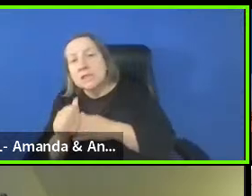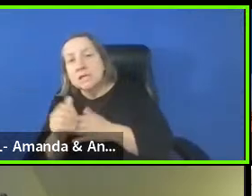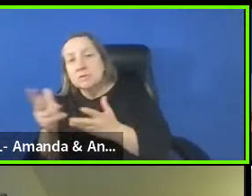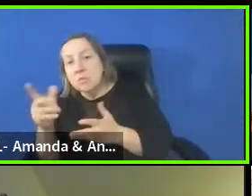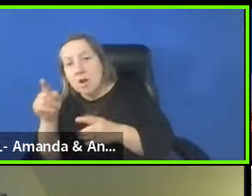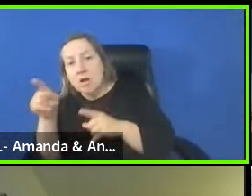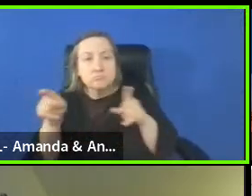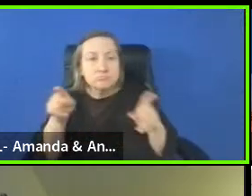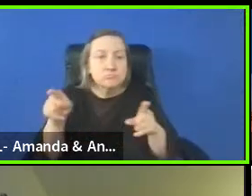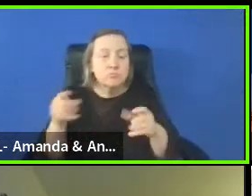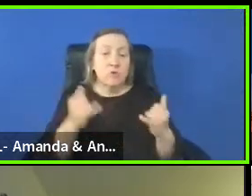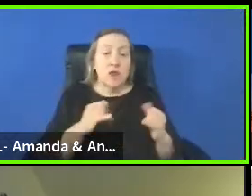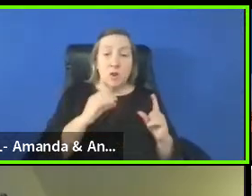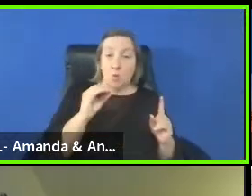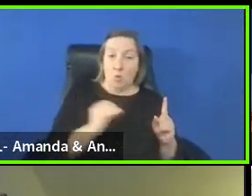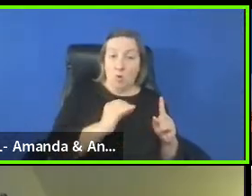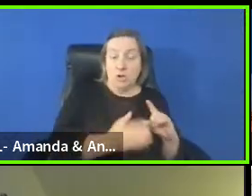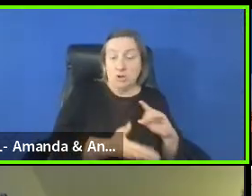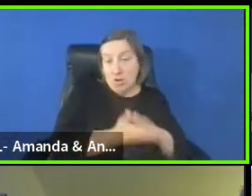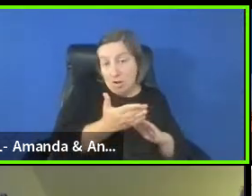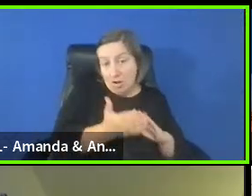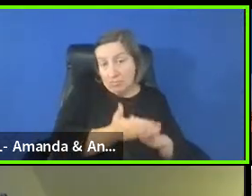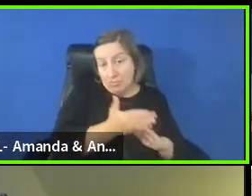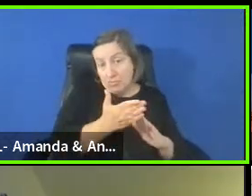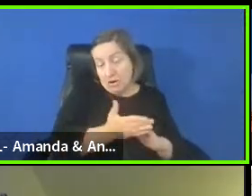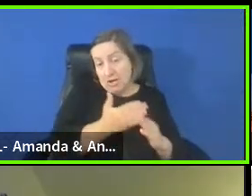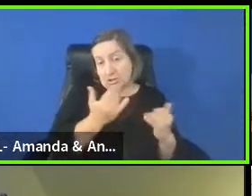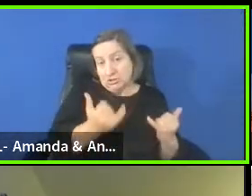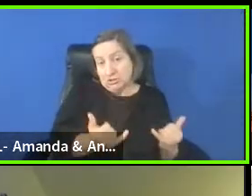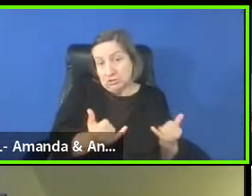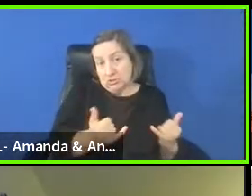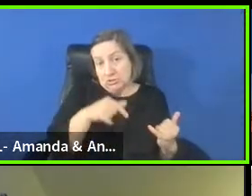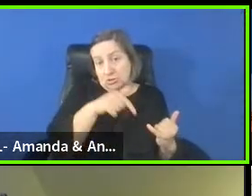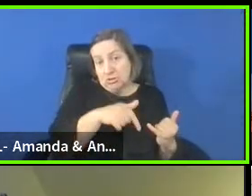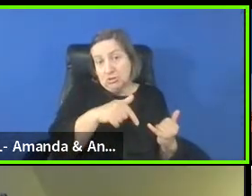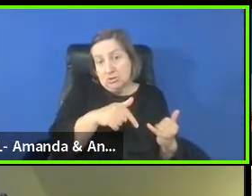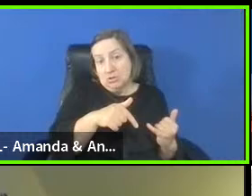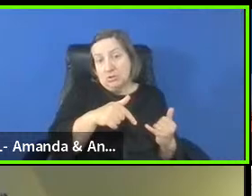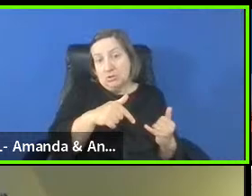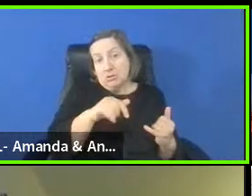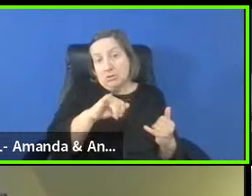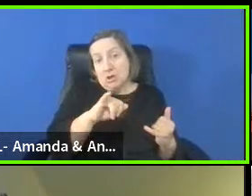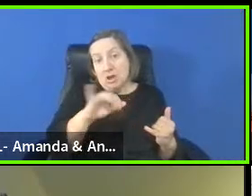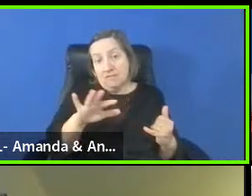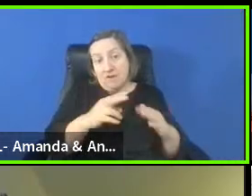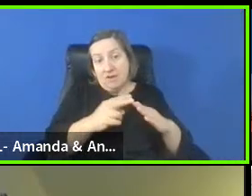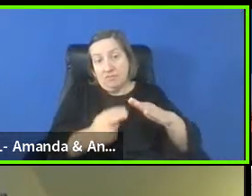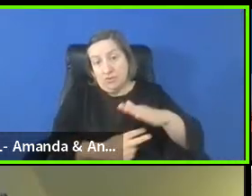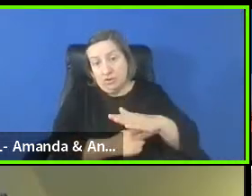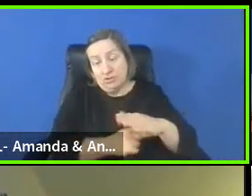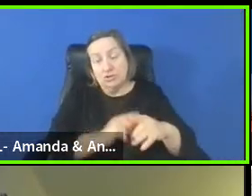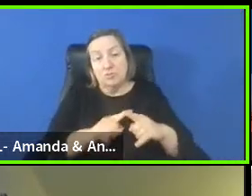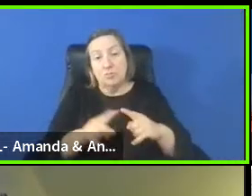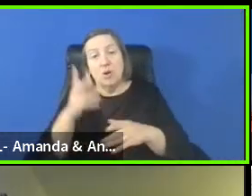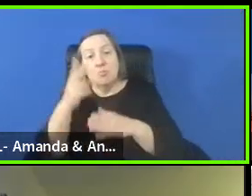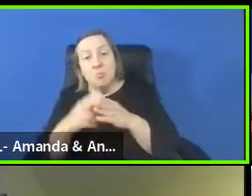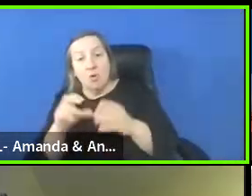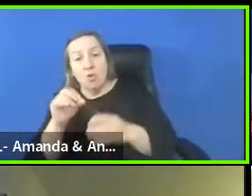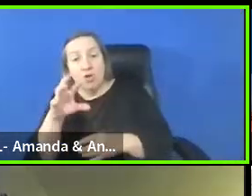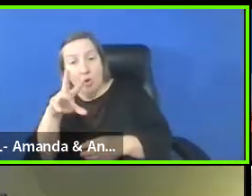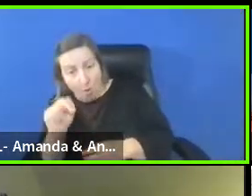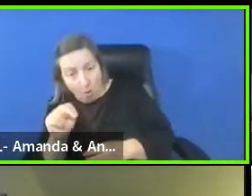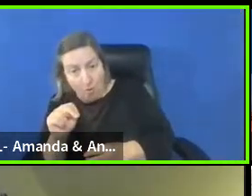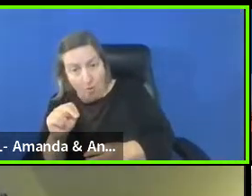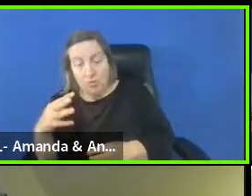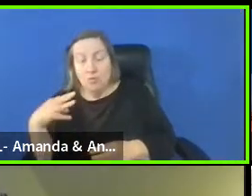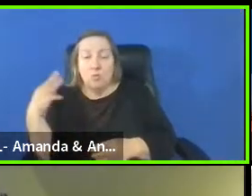now, Oregon operates this bridge in total, but it is jointly owned, and